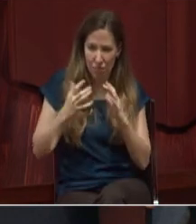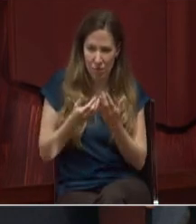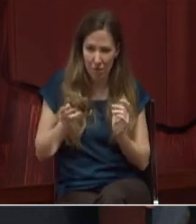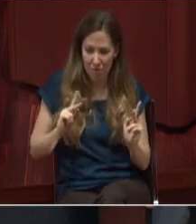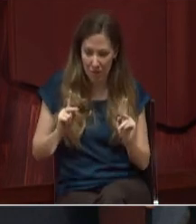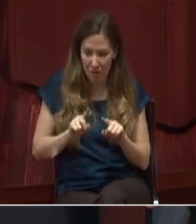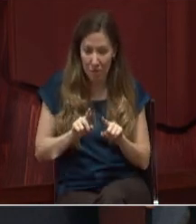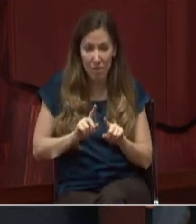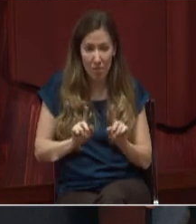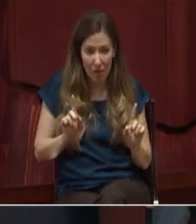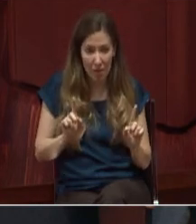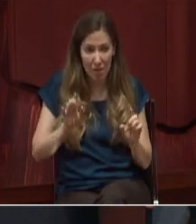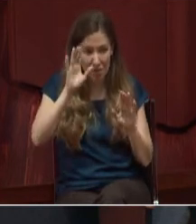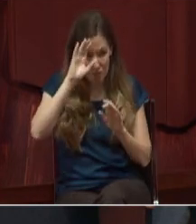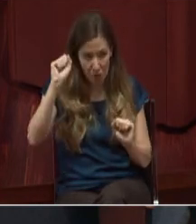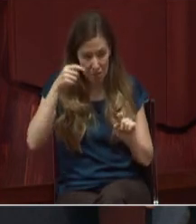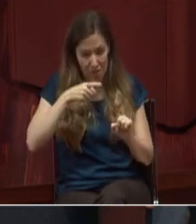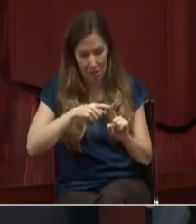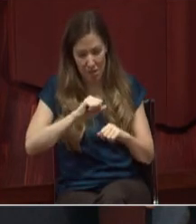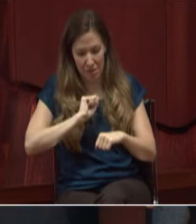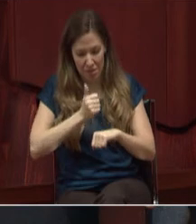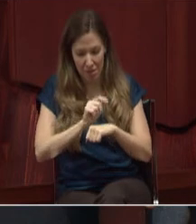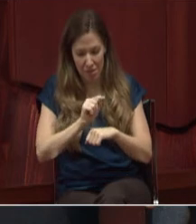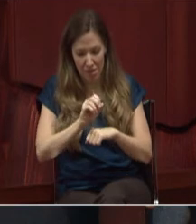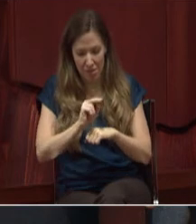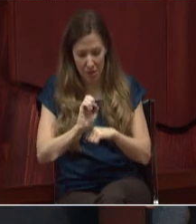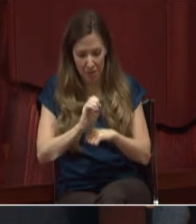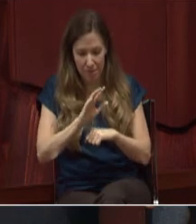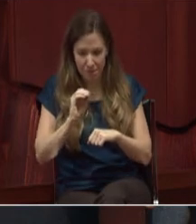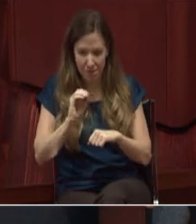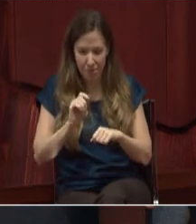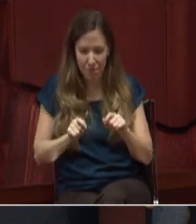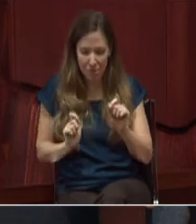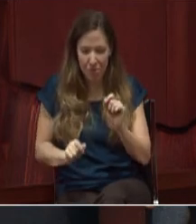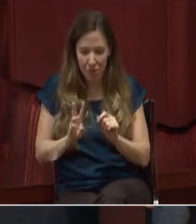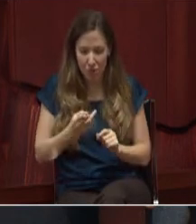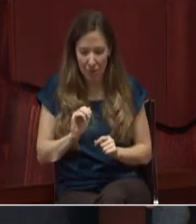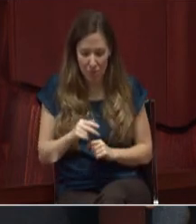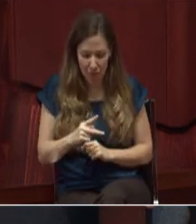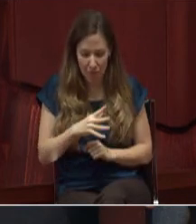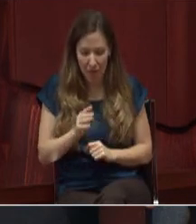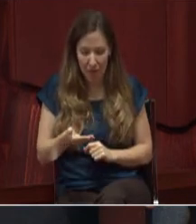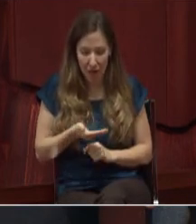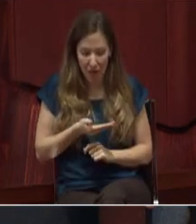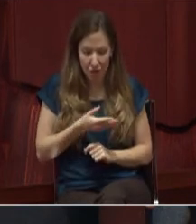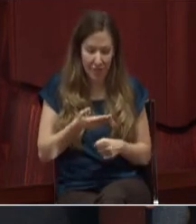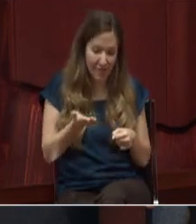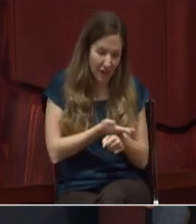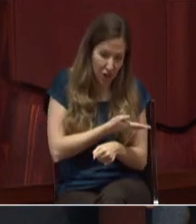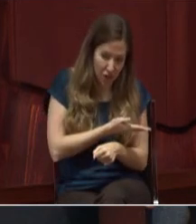the president who sets the tone and cracks the whip and hires and